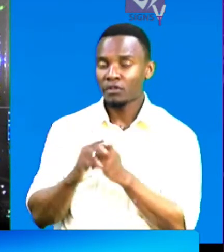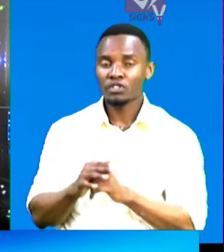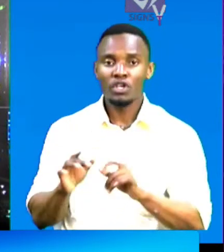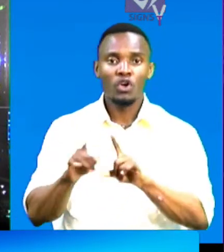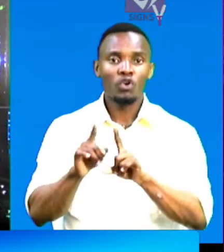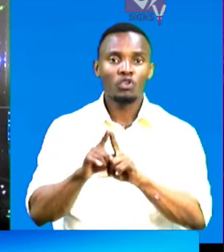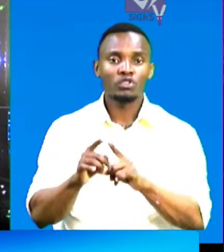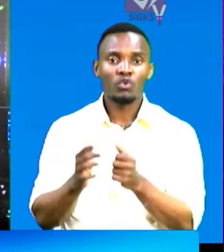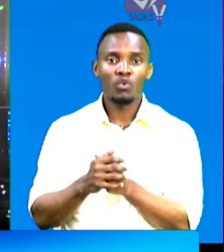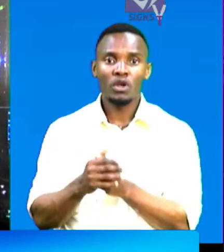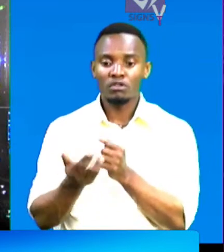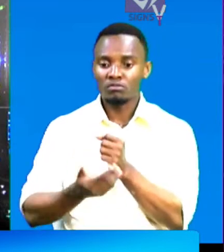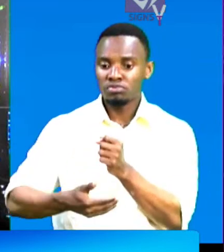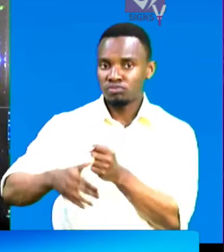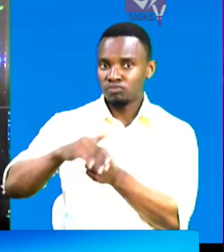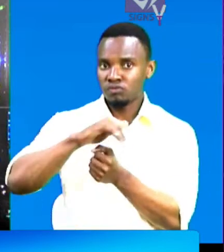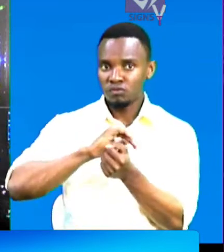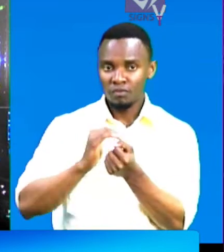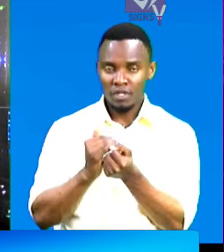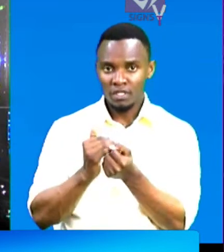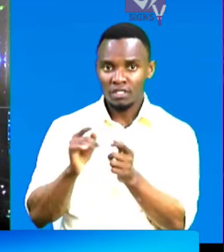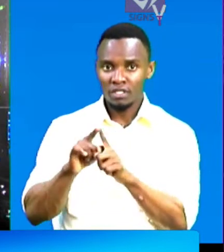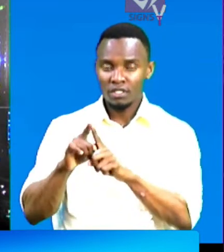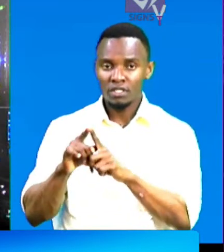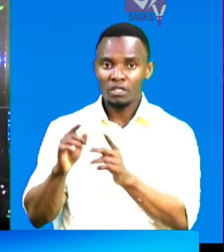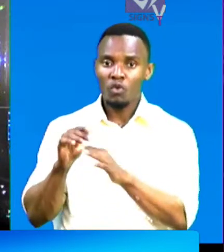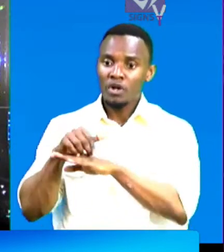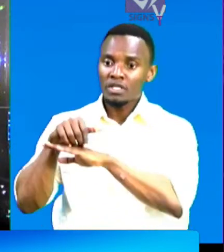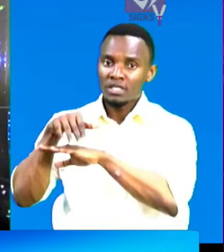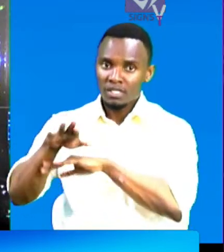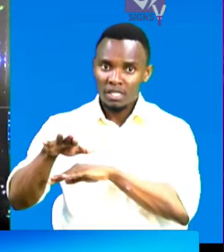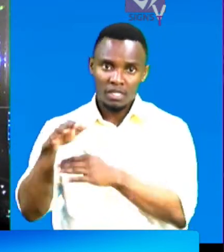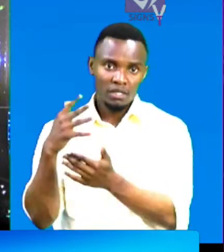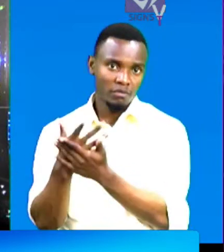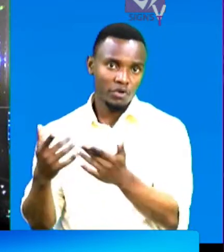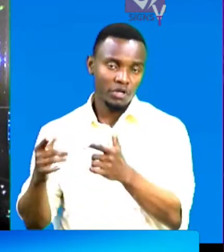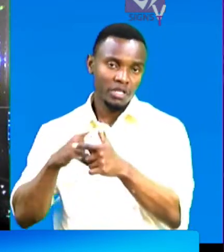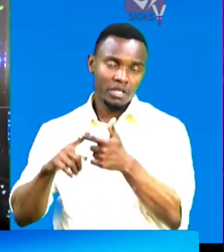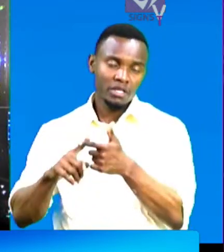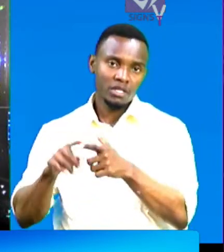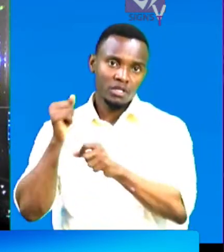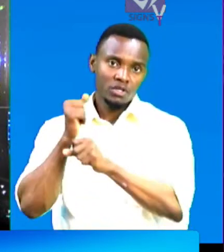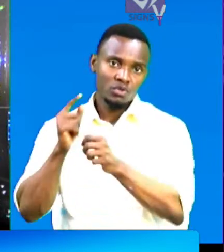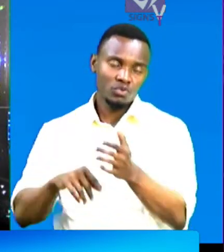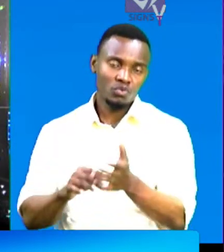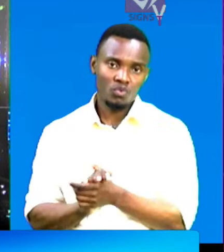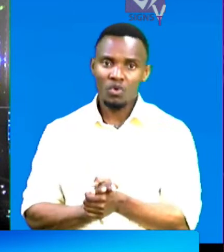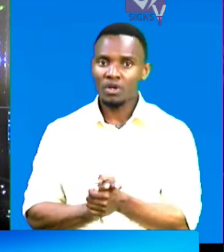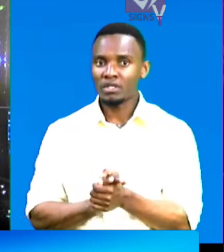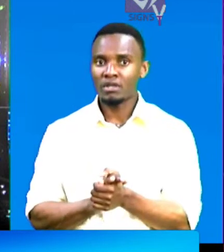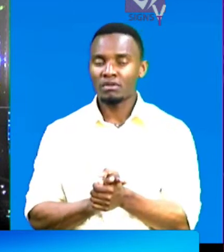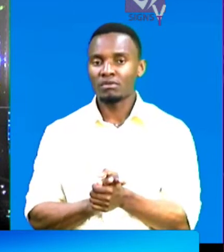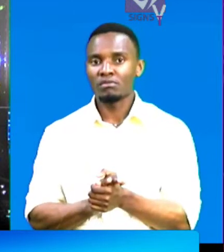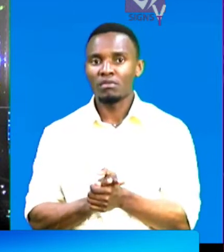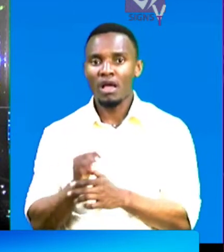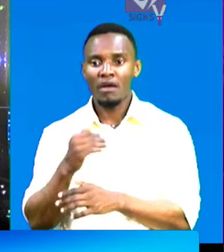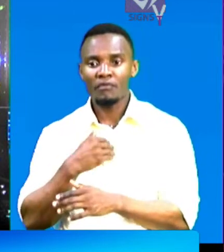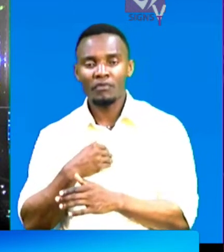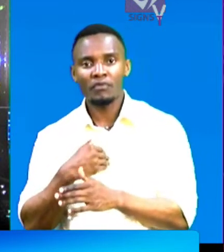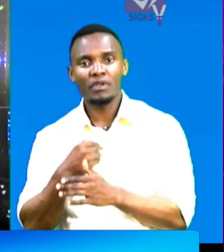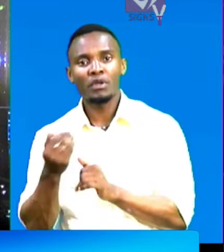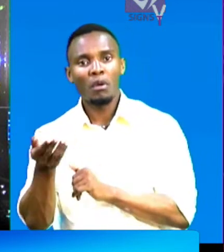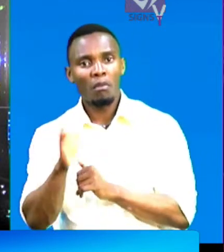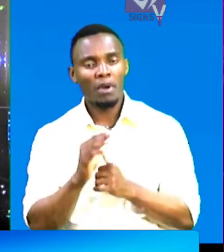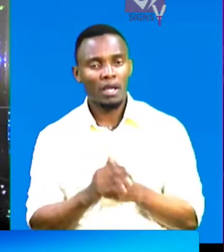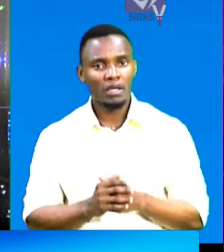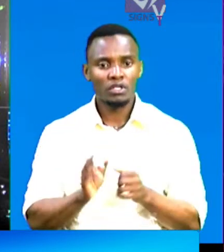and shipping products and handling returns etc. So all